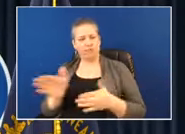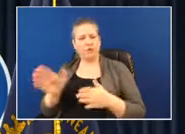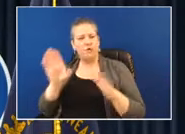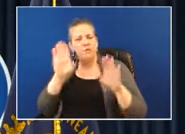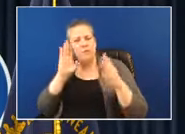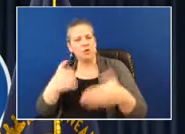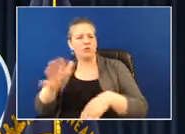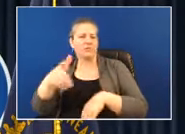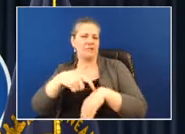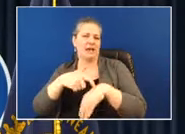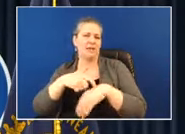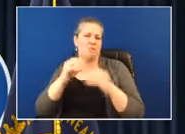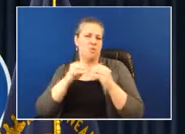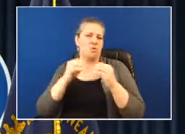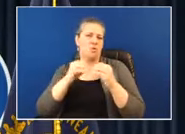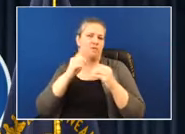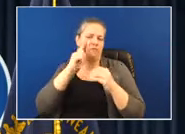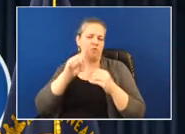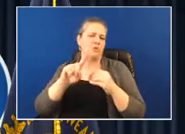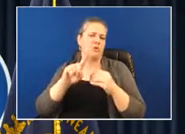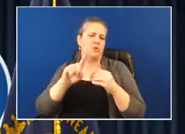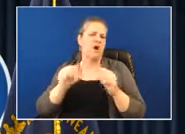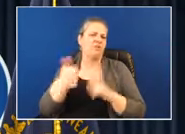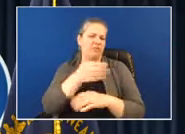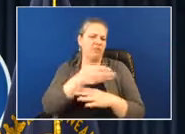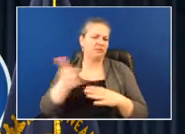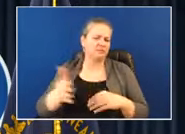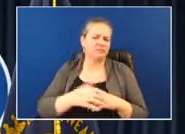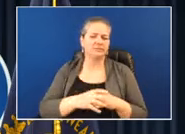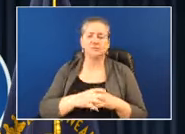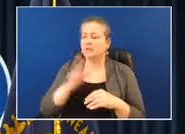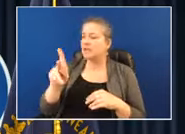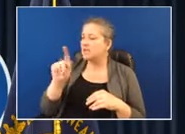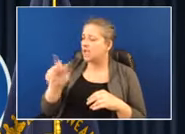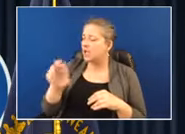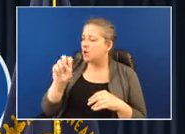that. Karen Czar. Thank you, Governor. Could